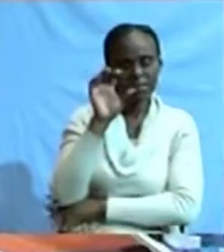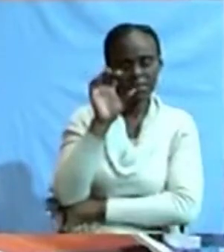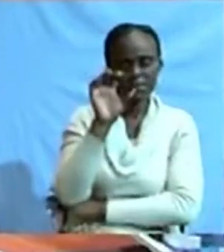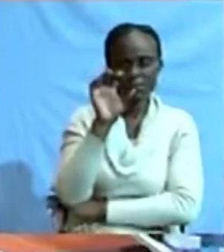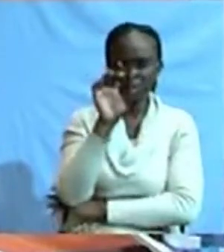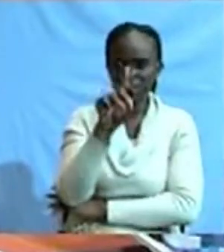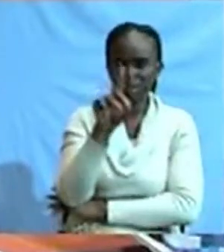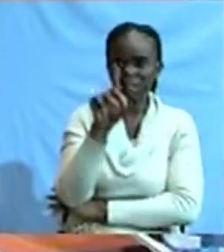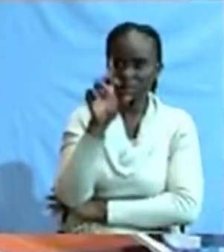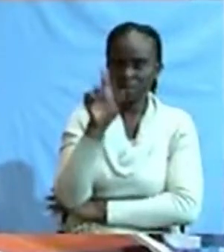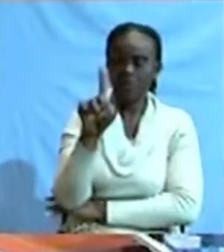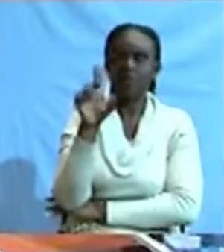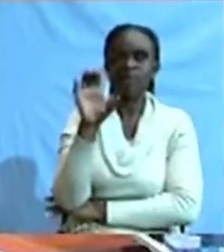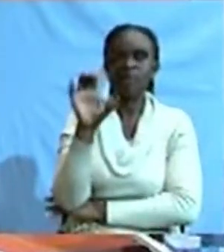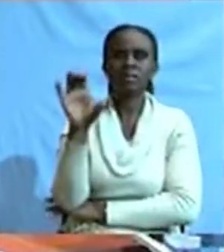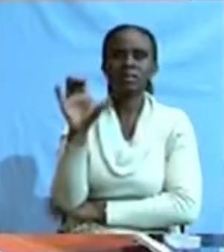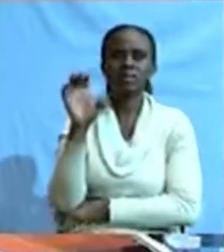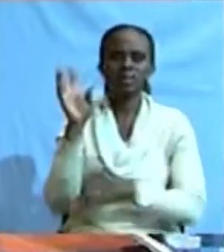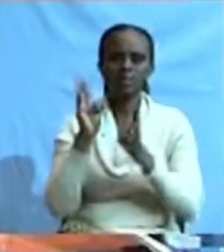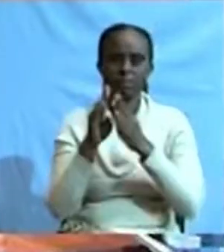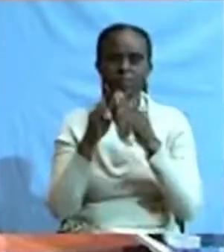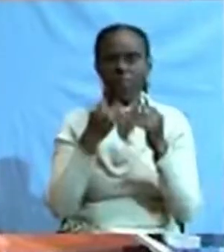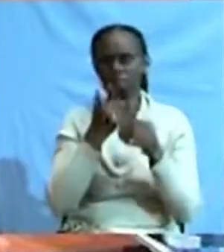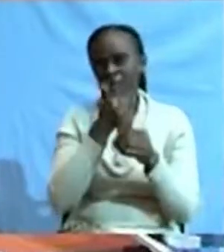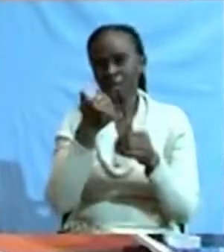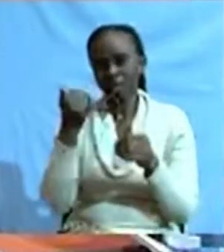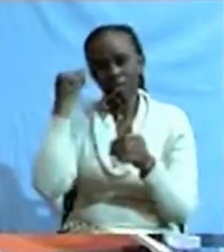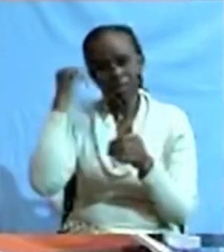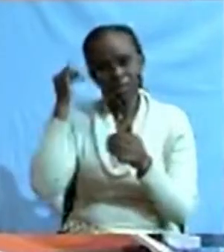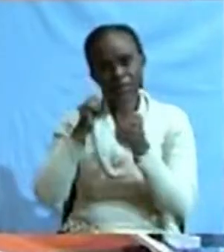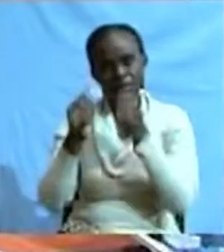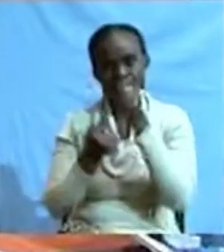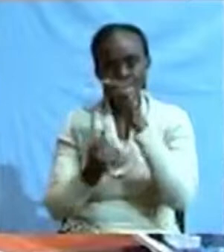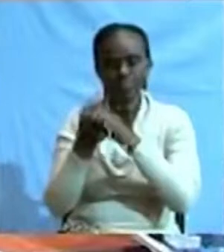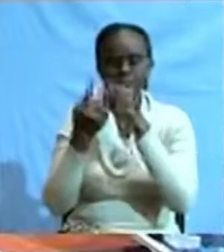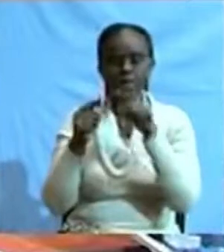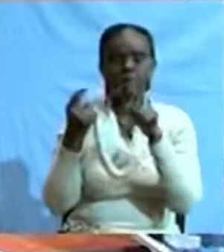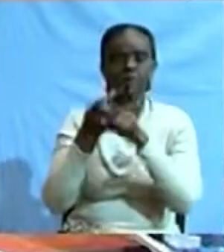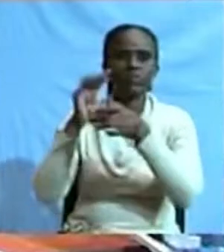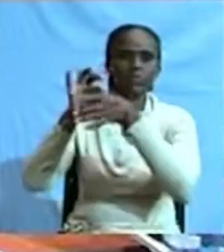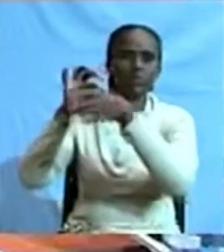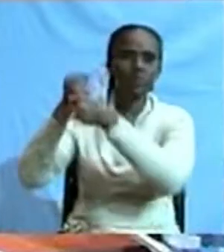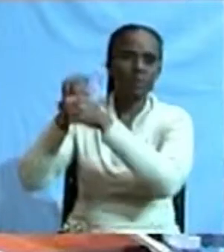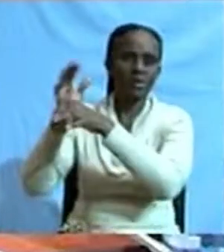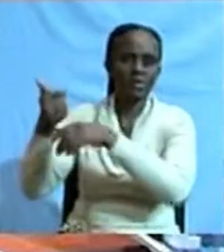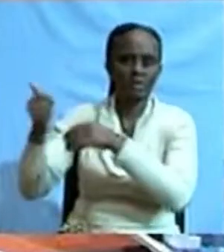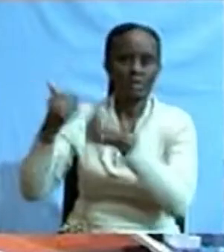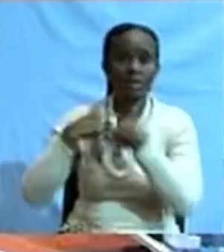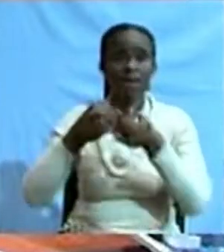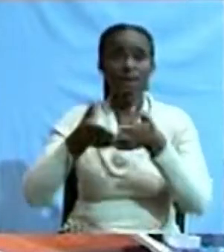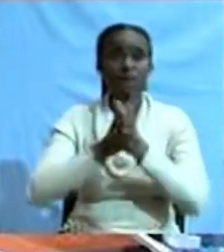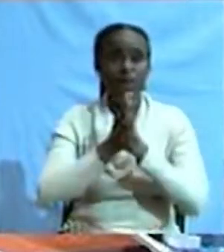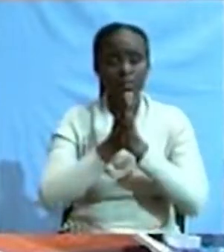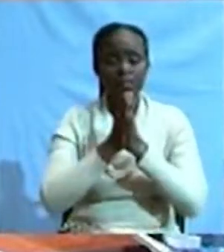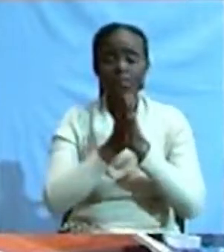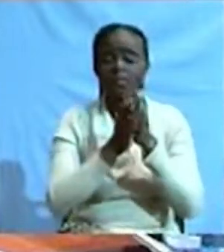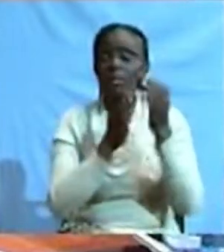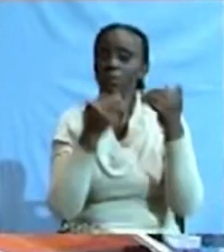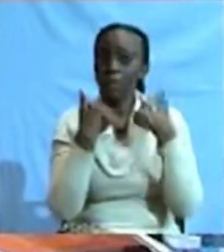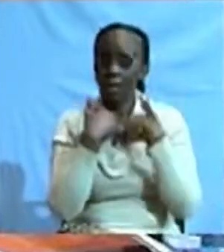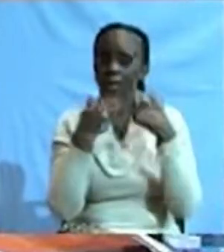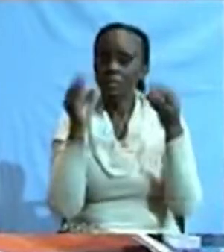had 2 weeks ago, there was also another view which came from the stakeholders. they've requested that we hold one